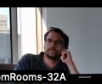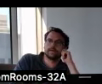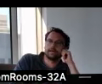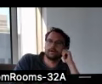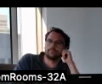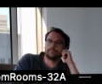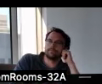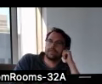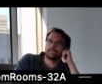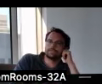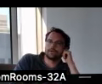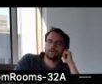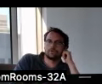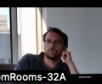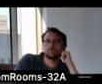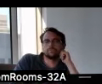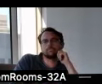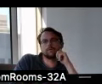right?